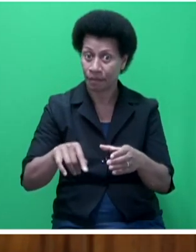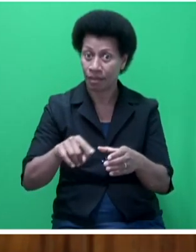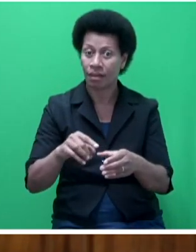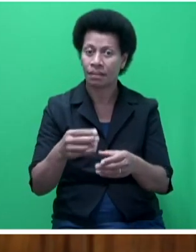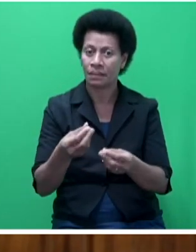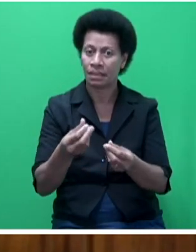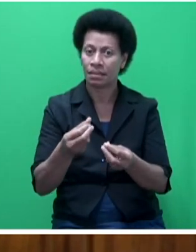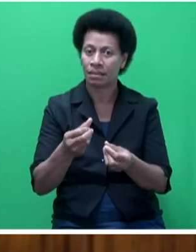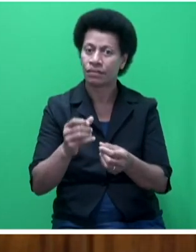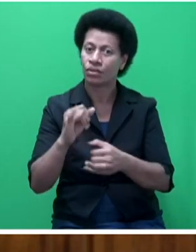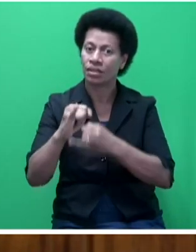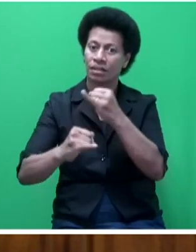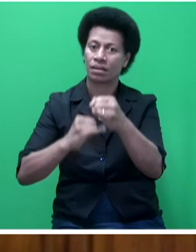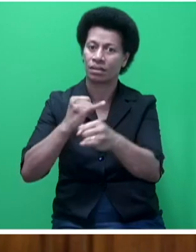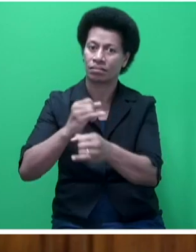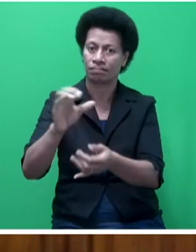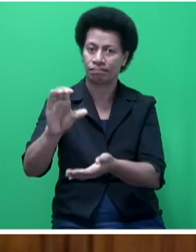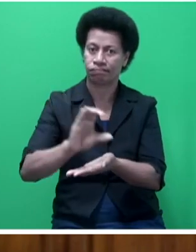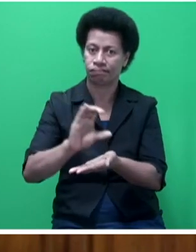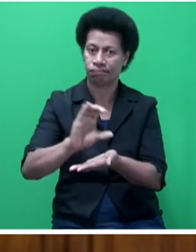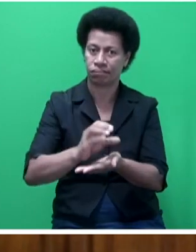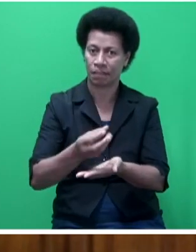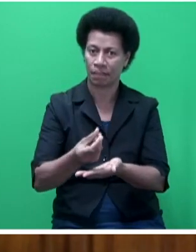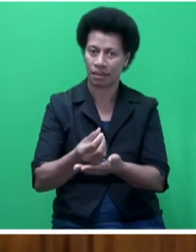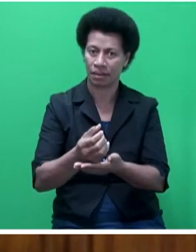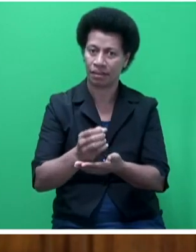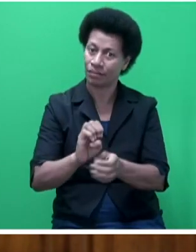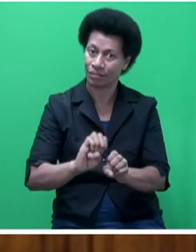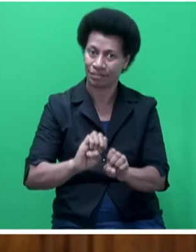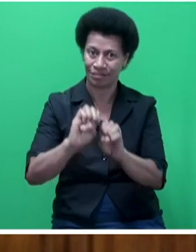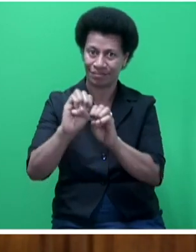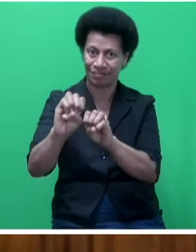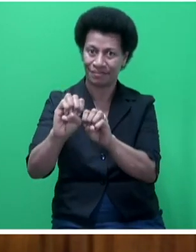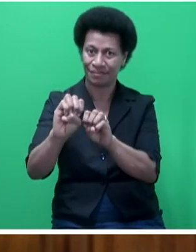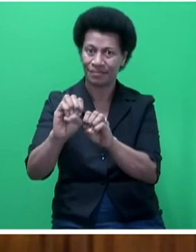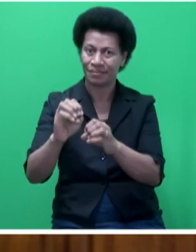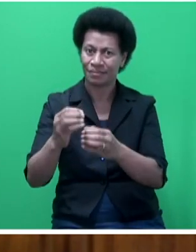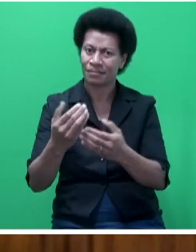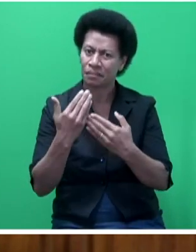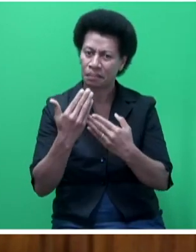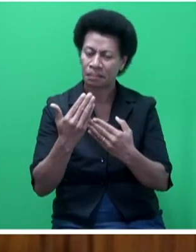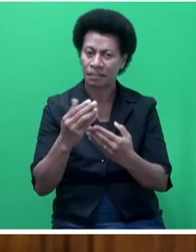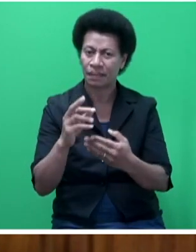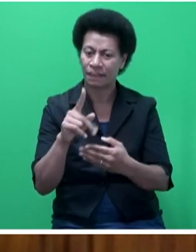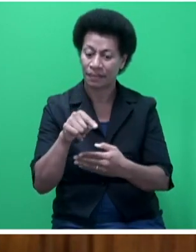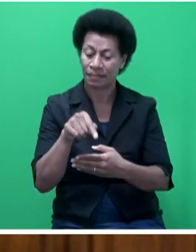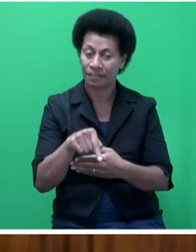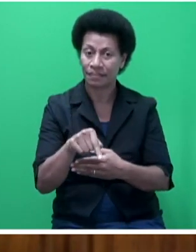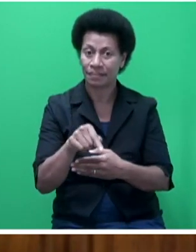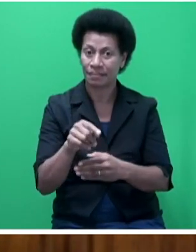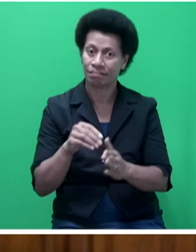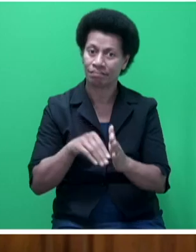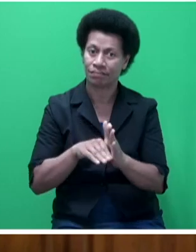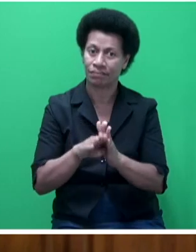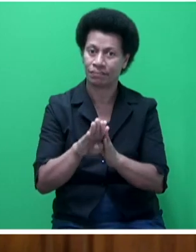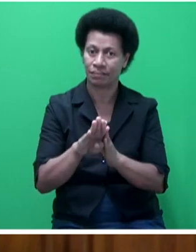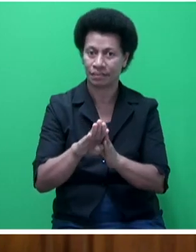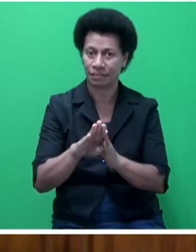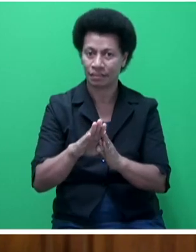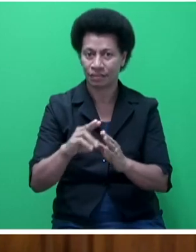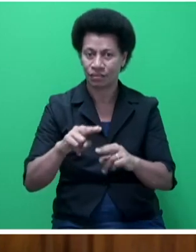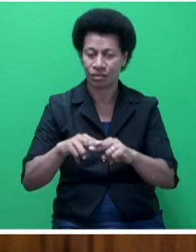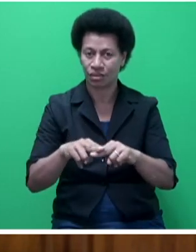for international buying. I acknowledge their contribution in the nation building. Mr. Speaker, tourism